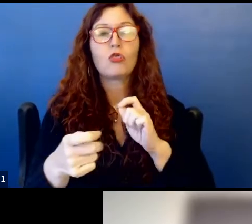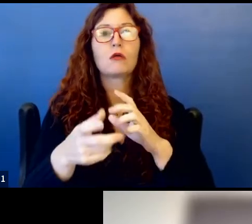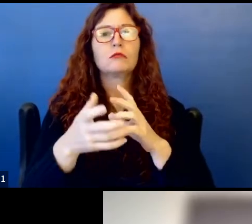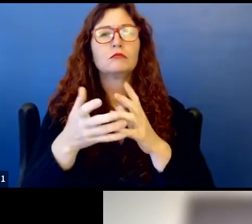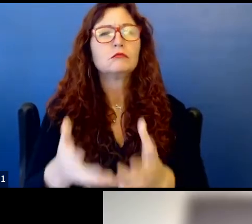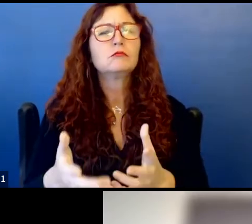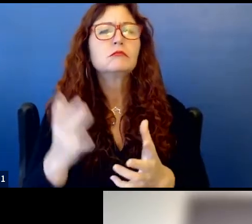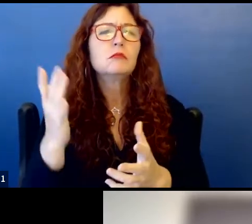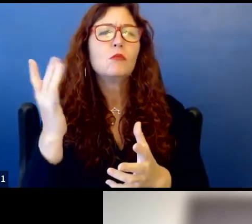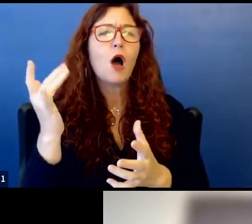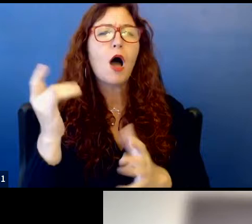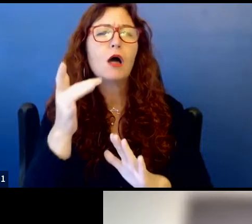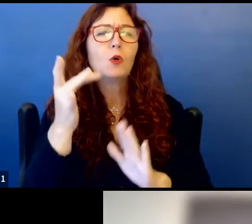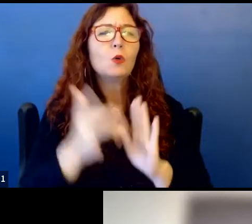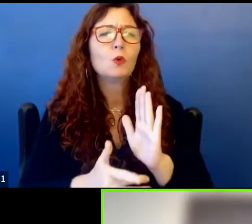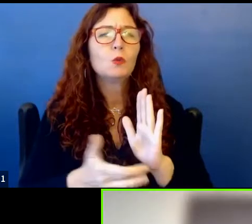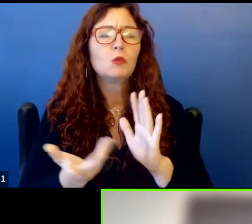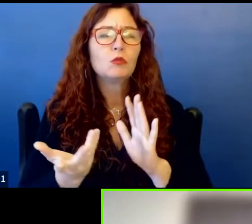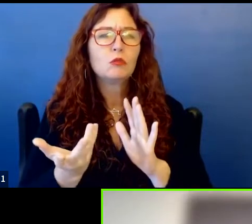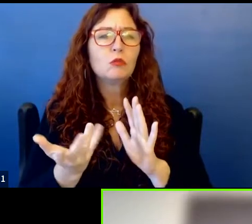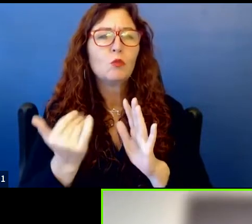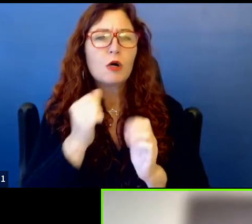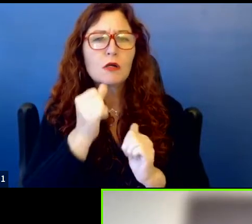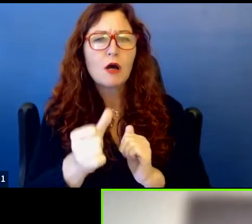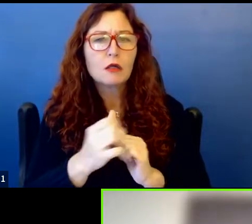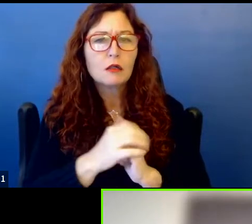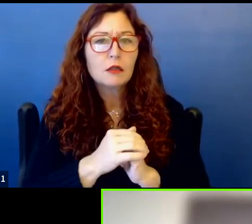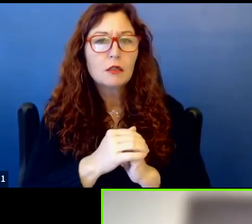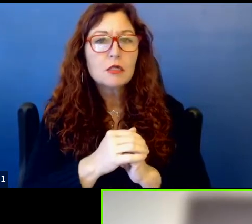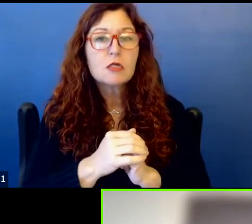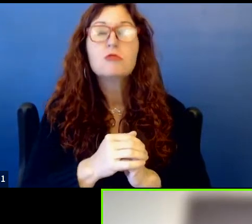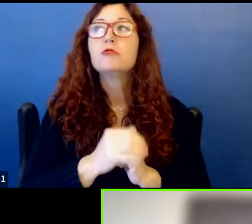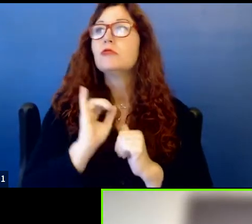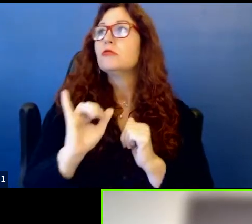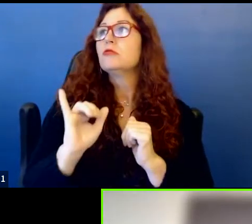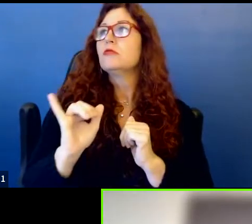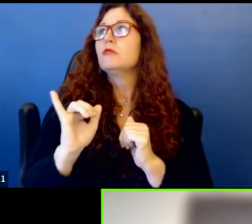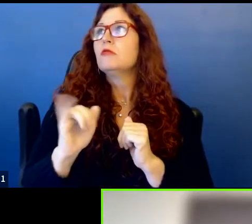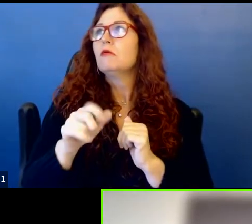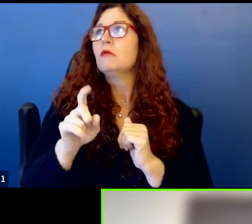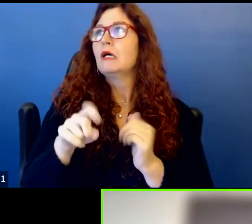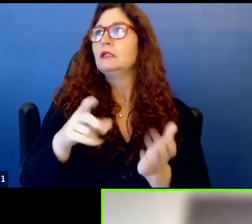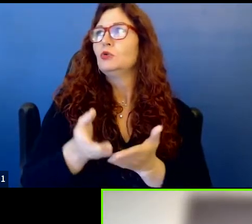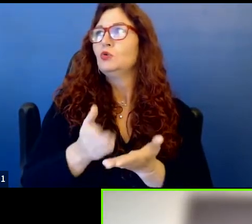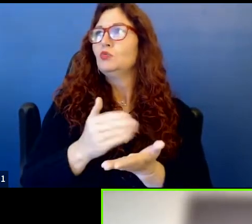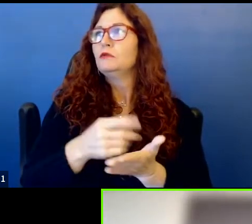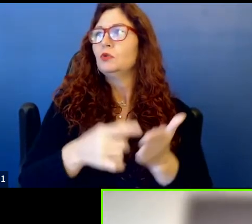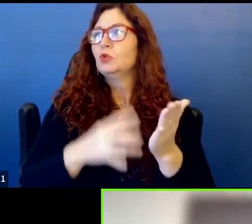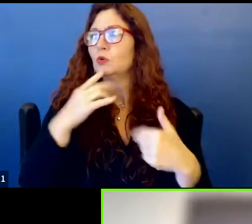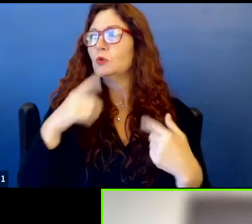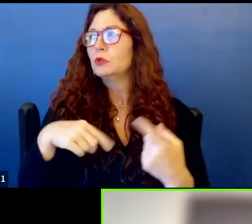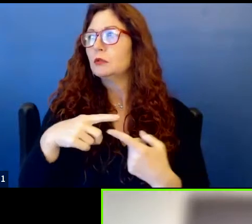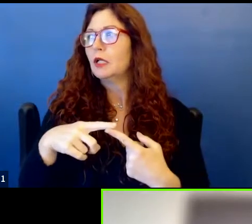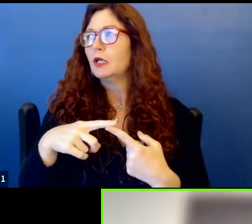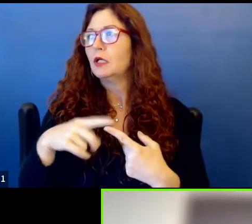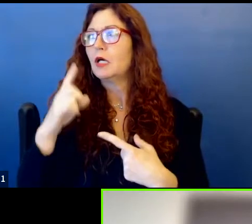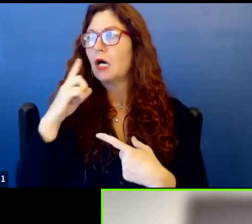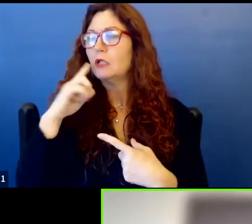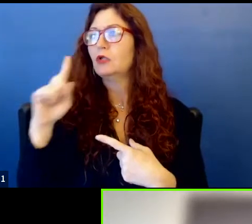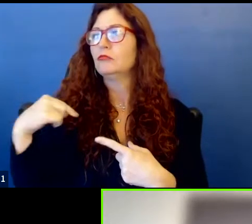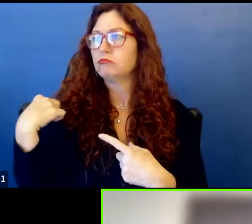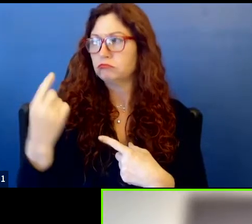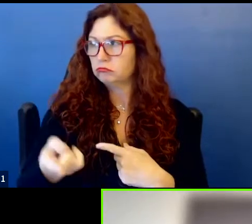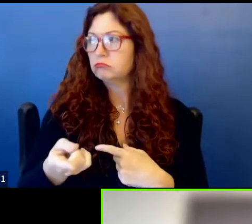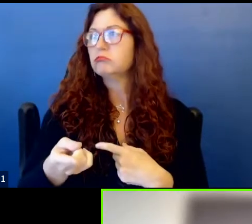why it isn't there so i would have to take a look at what you're referring to i do know um over the years i have been a